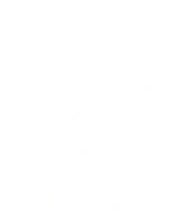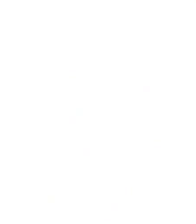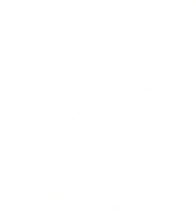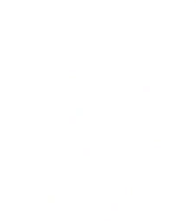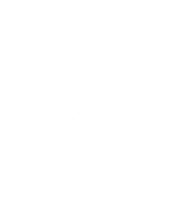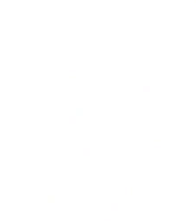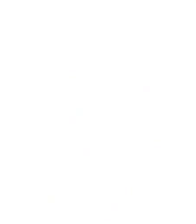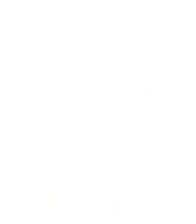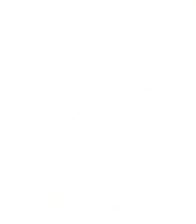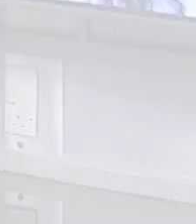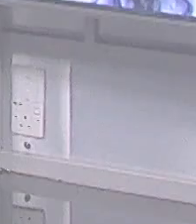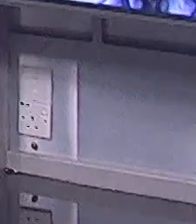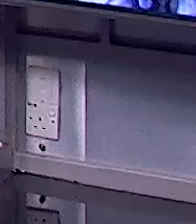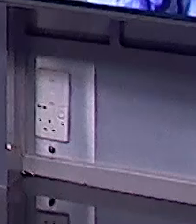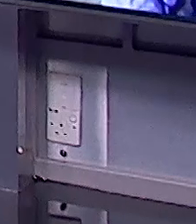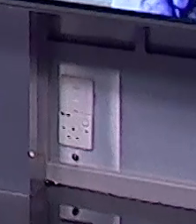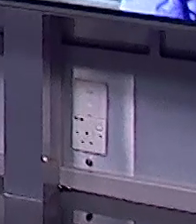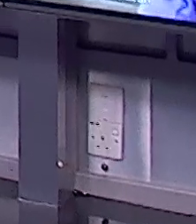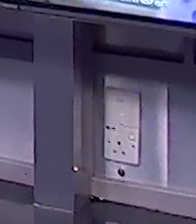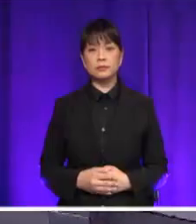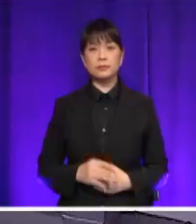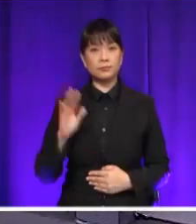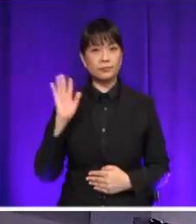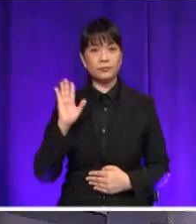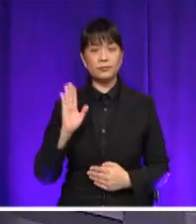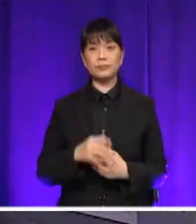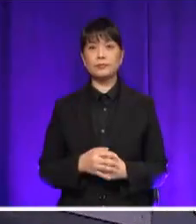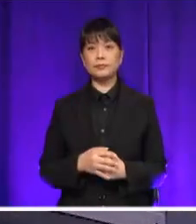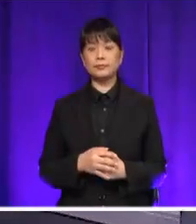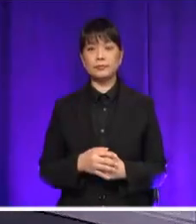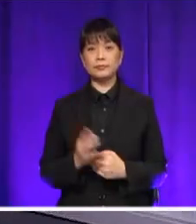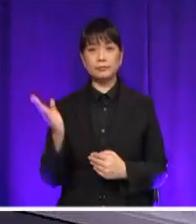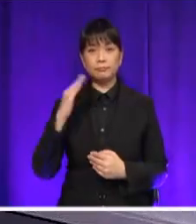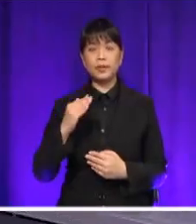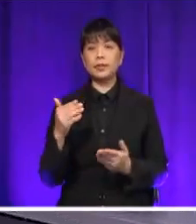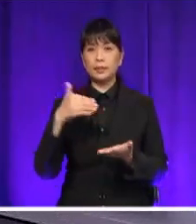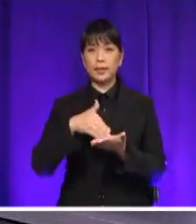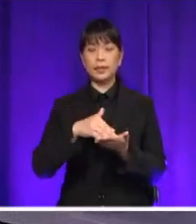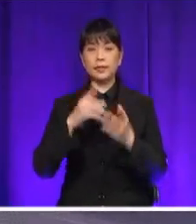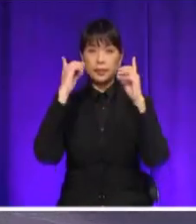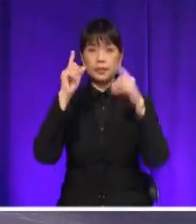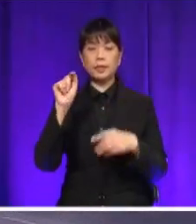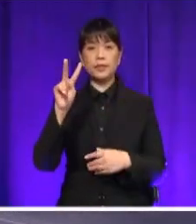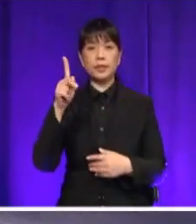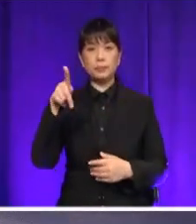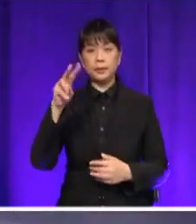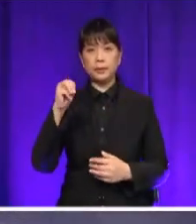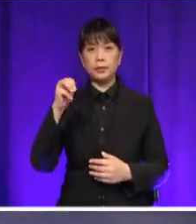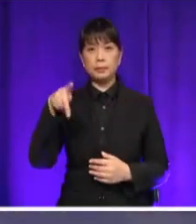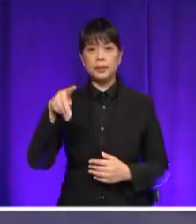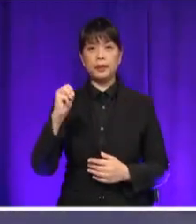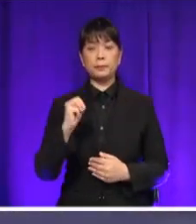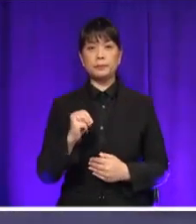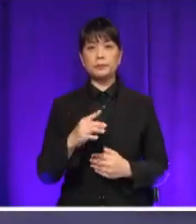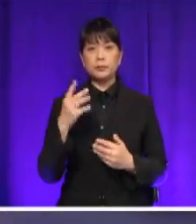DidikTV KPM. Welcome back to DidikTV KPM. Now we are going to watch a video, right,